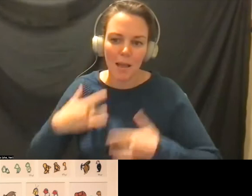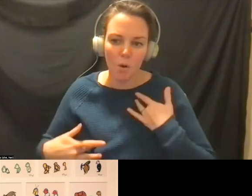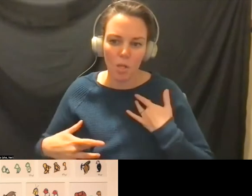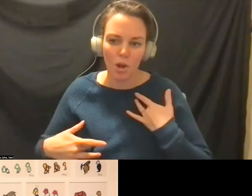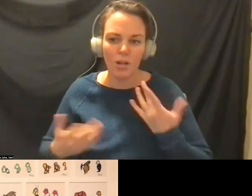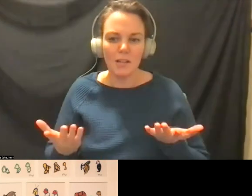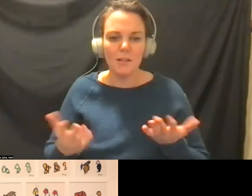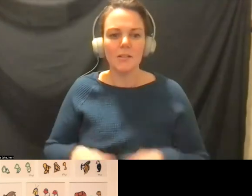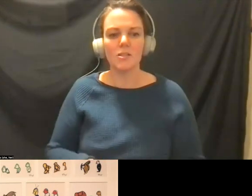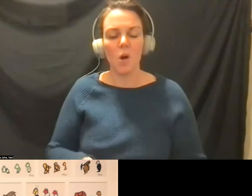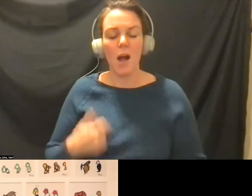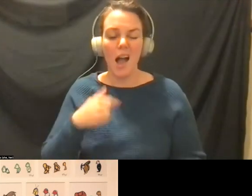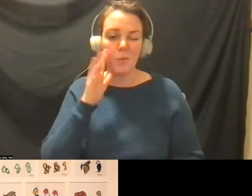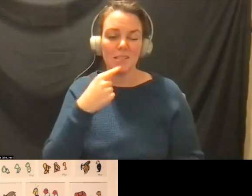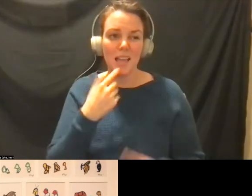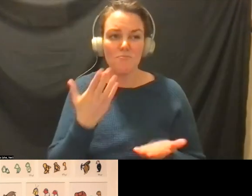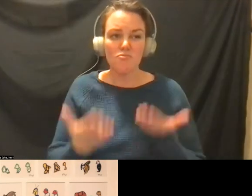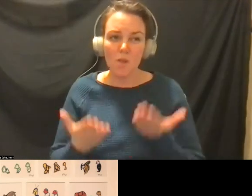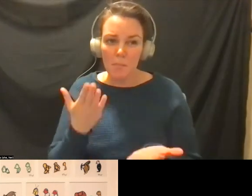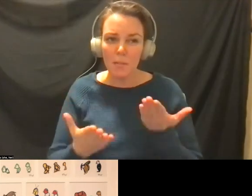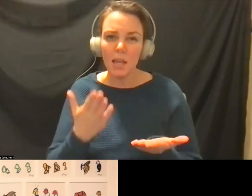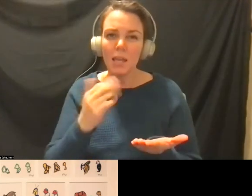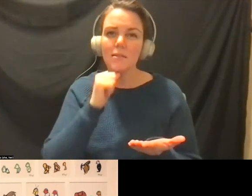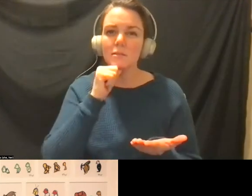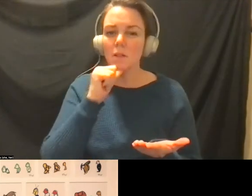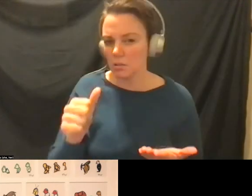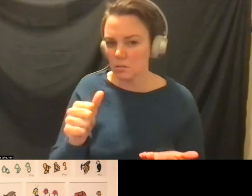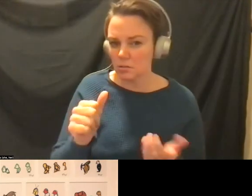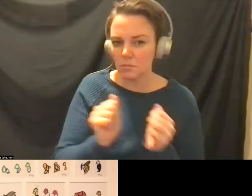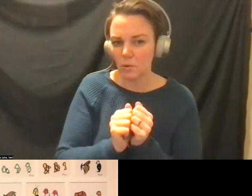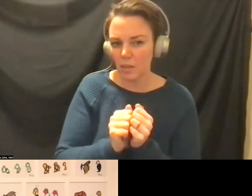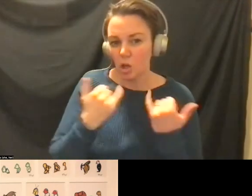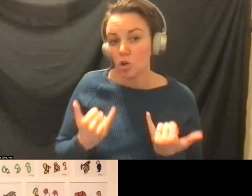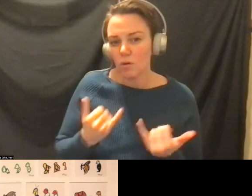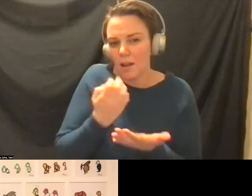So I would say probably not with the current evidence that we have.